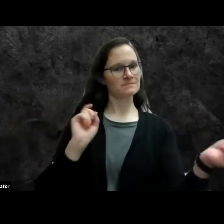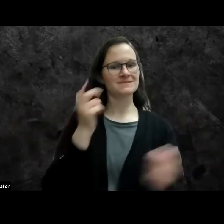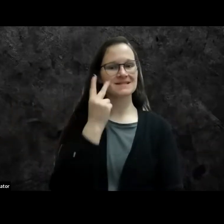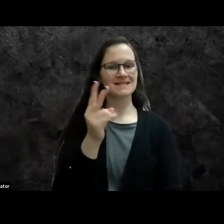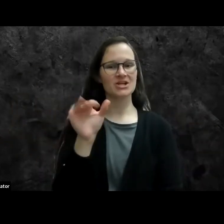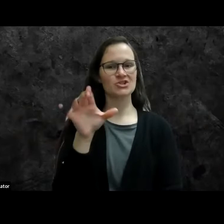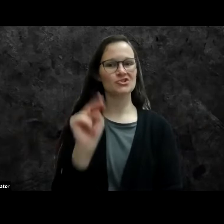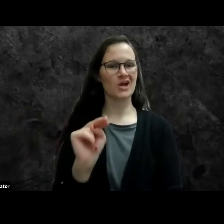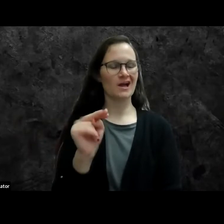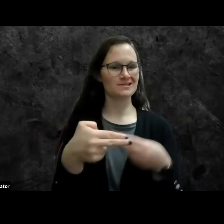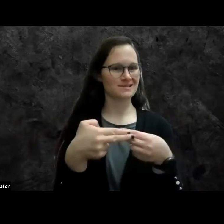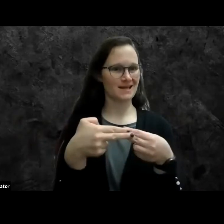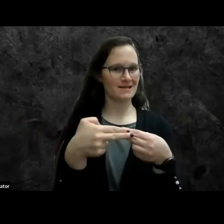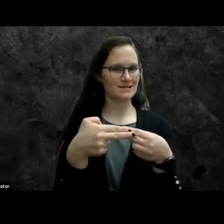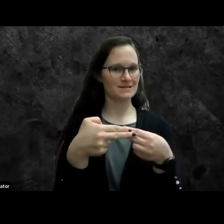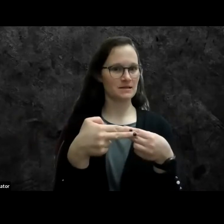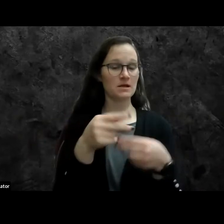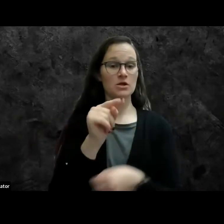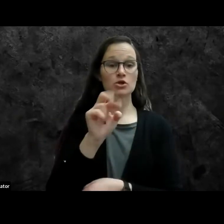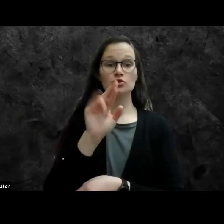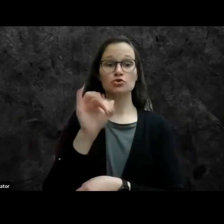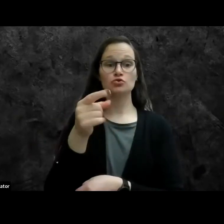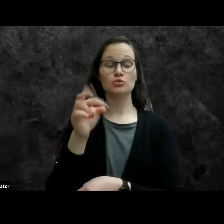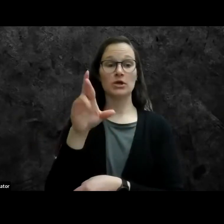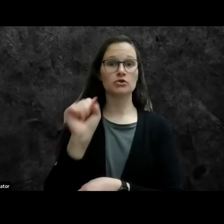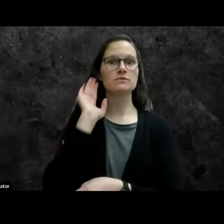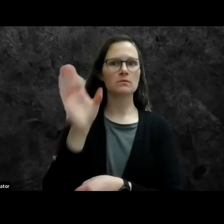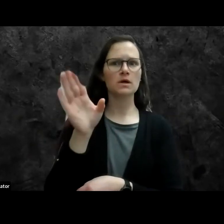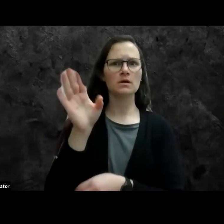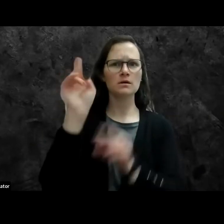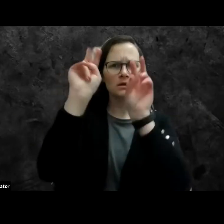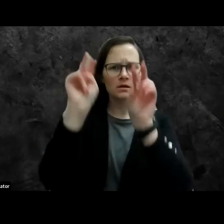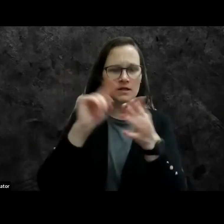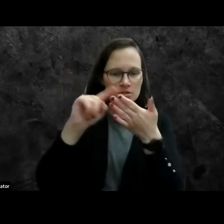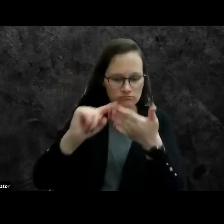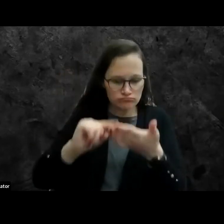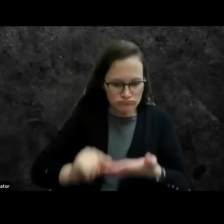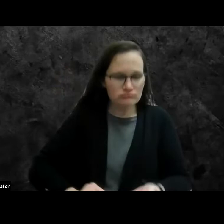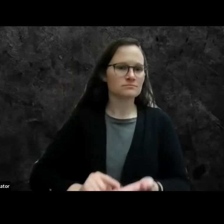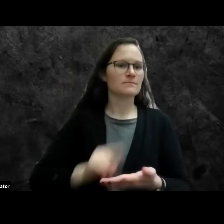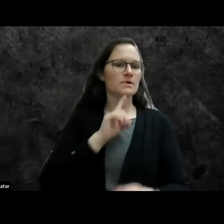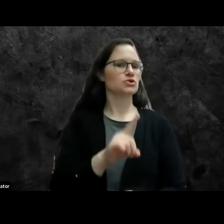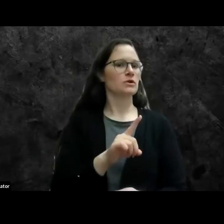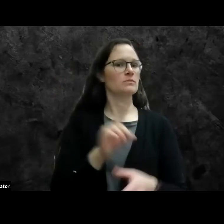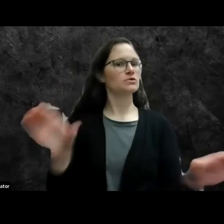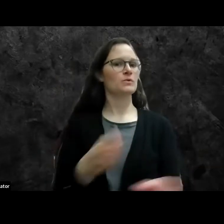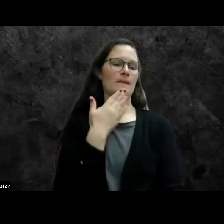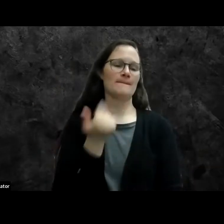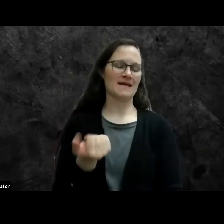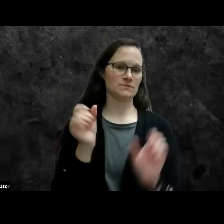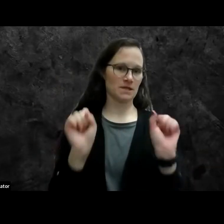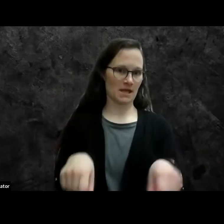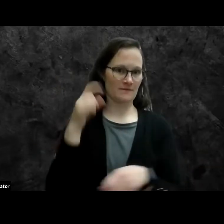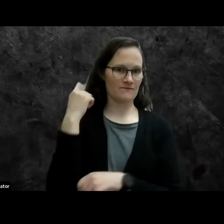in a minute here that there's some triggers that we look at every time to make sure that what we're doing is the best thing that we can do on the behalf of our